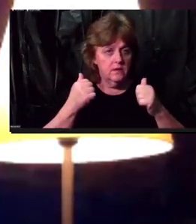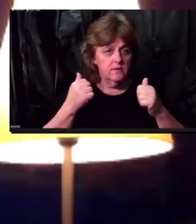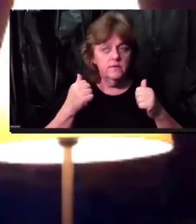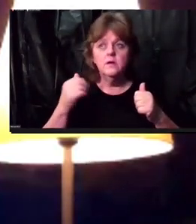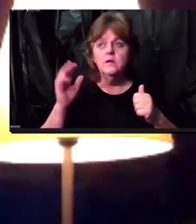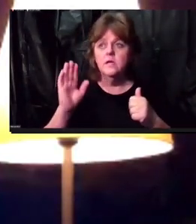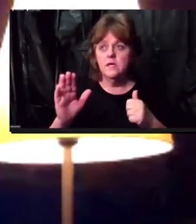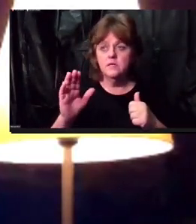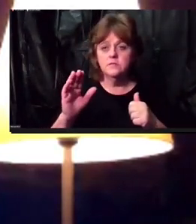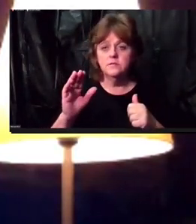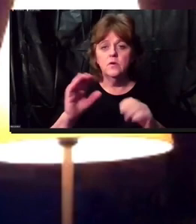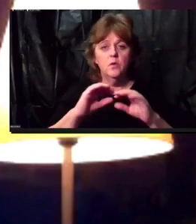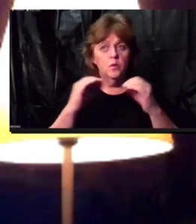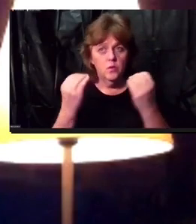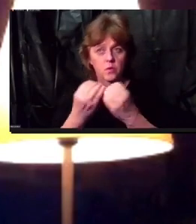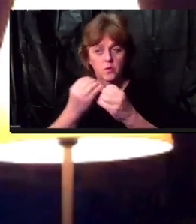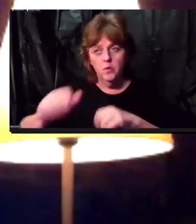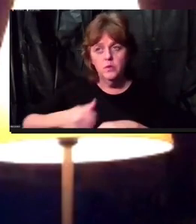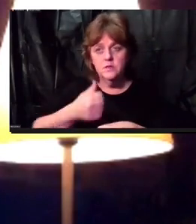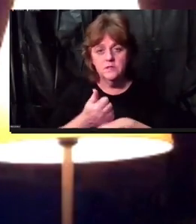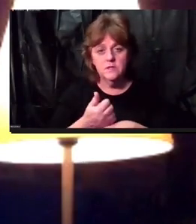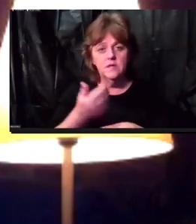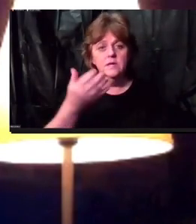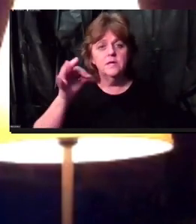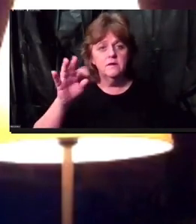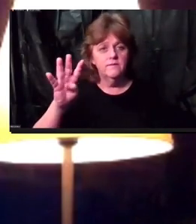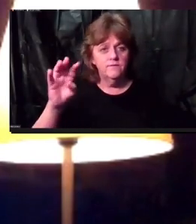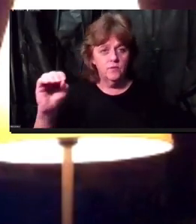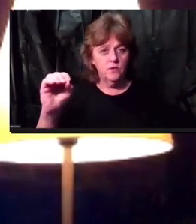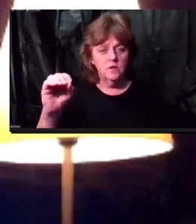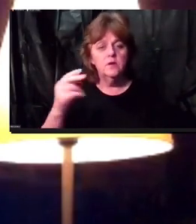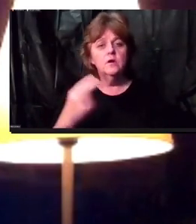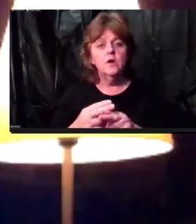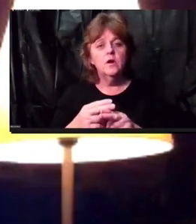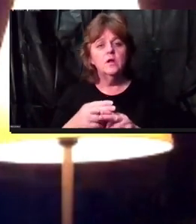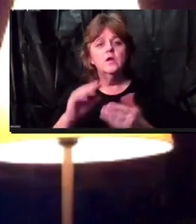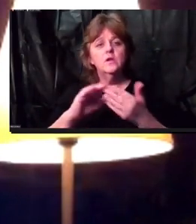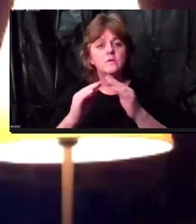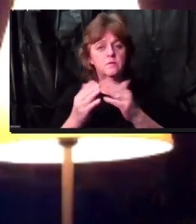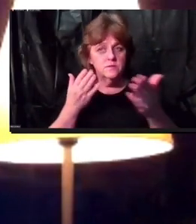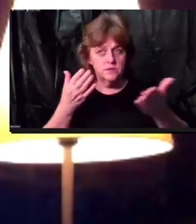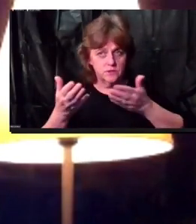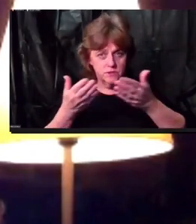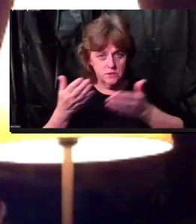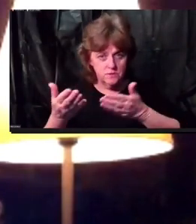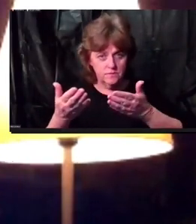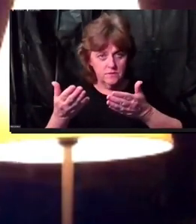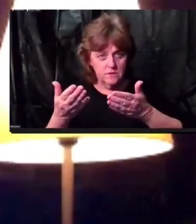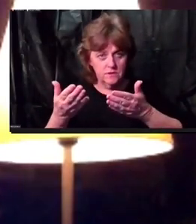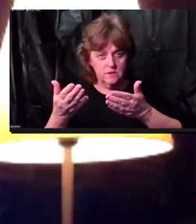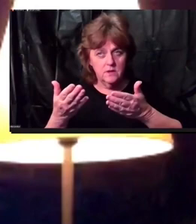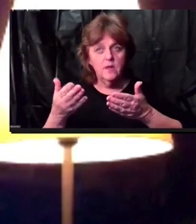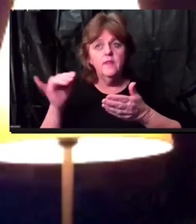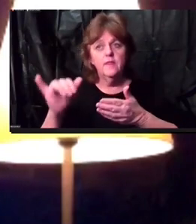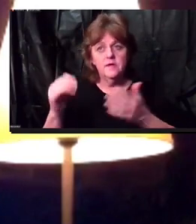his organization that he founded in 1940 called Community Service. Today, that's known